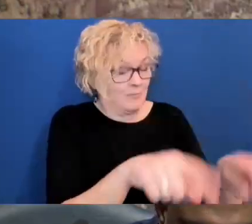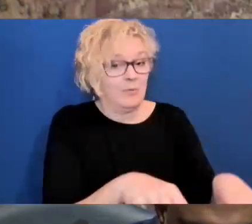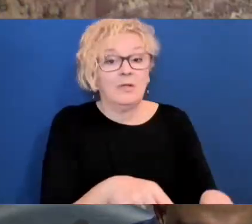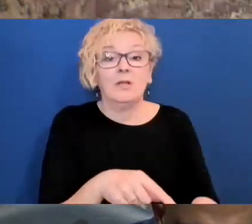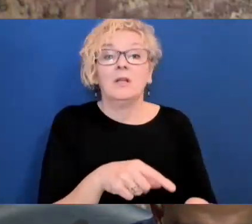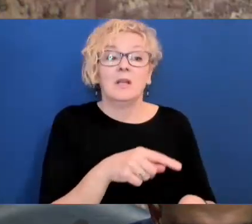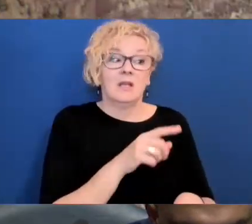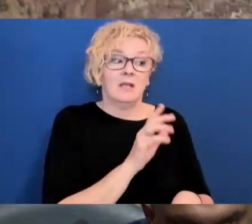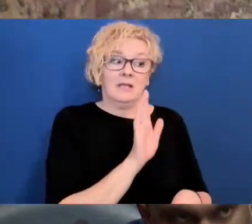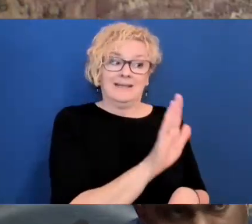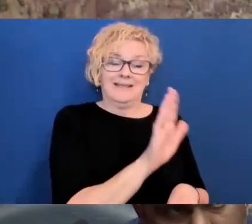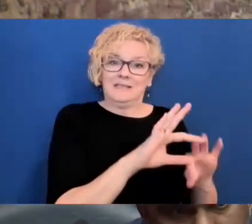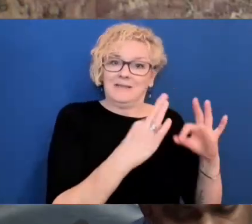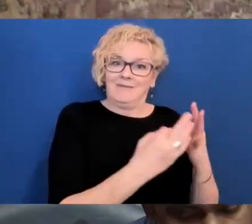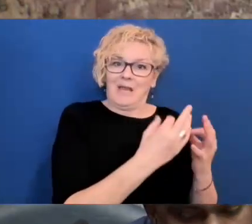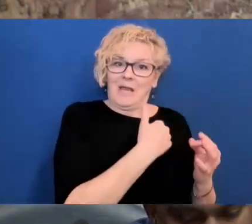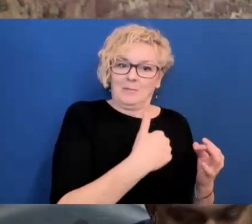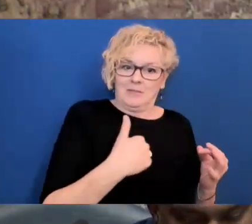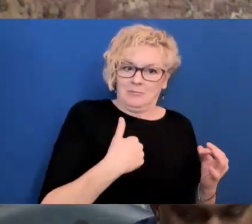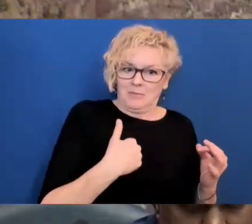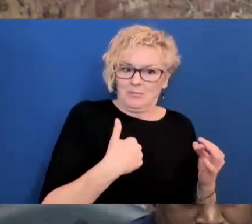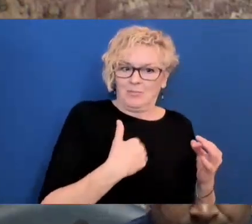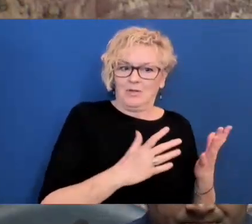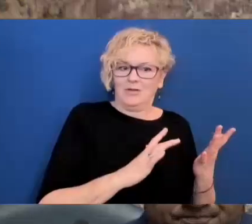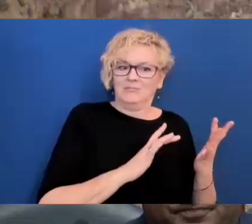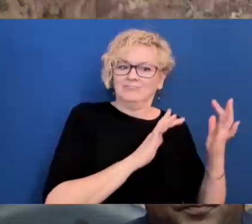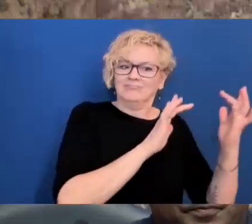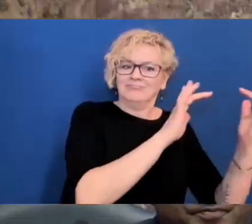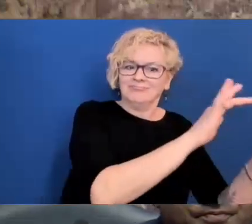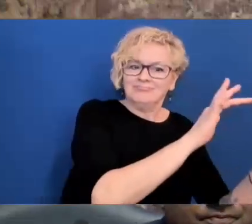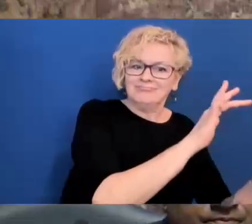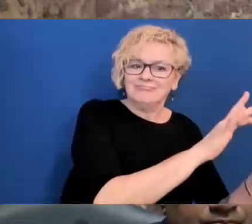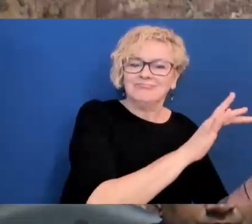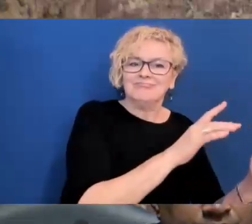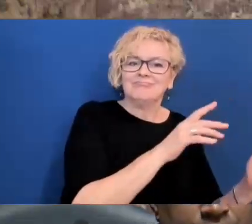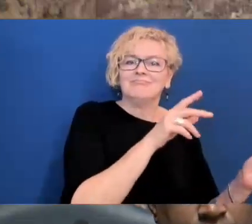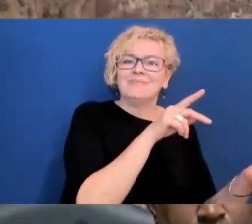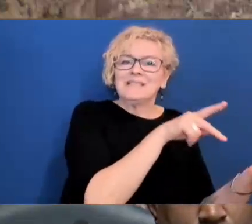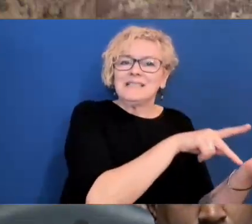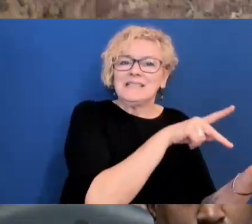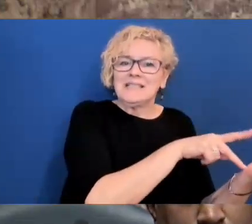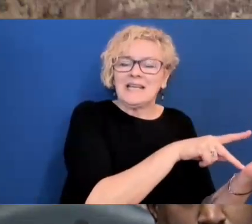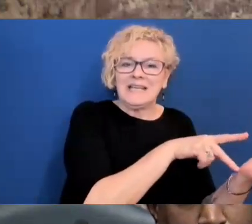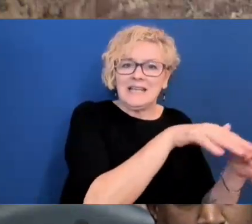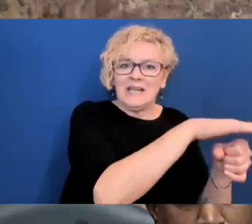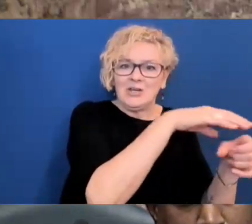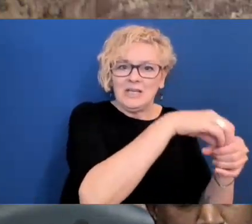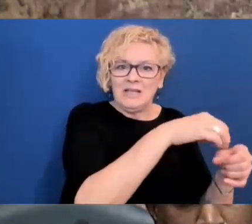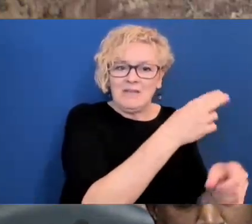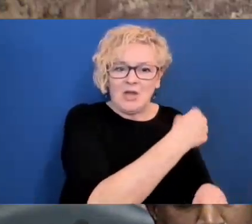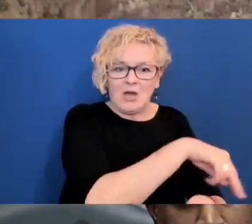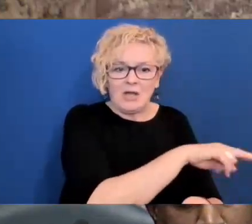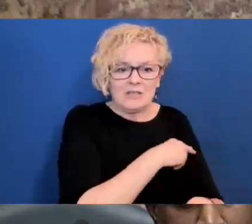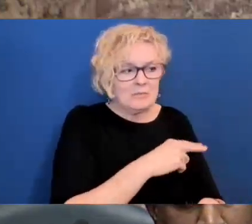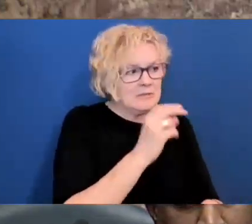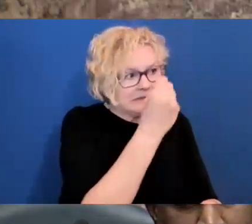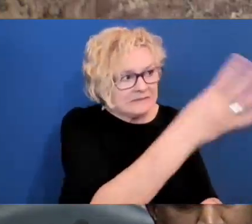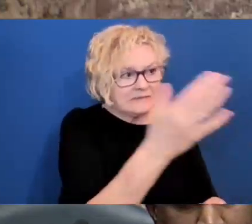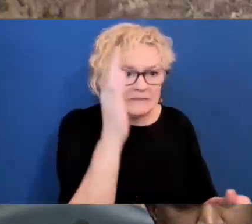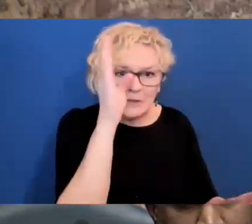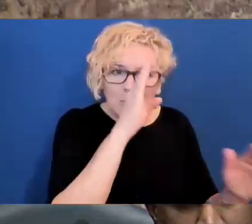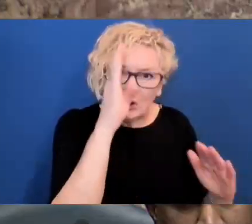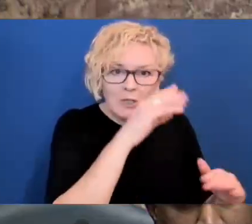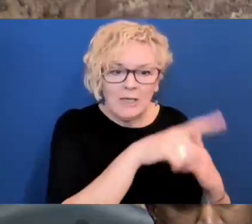deteriorating mental health condition. He had police contact just the day before. Despite the fact